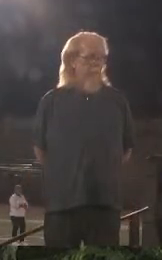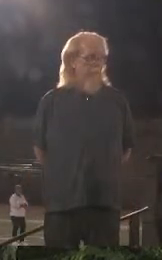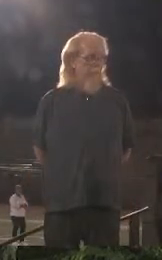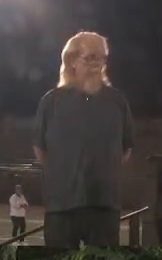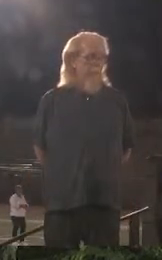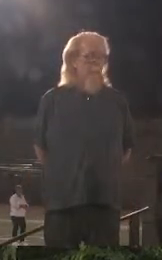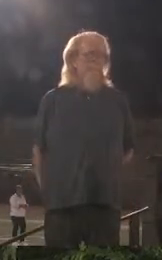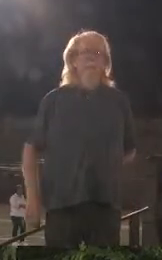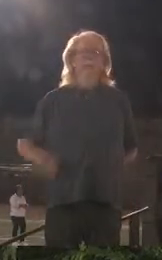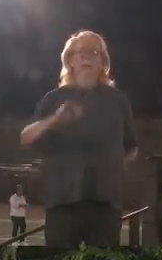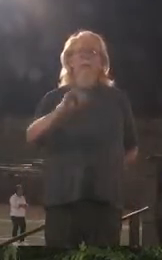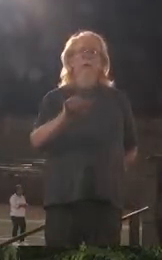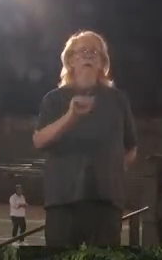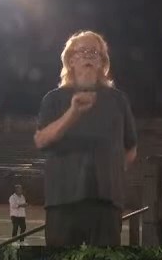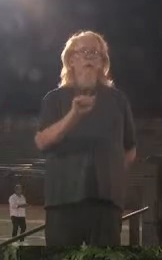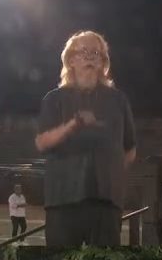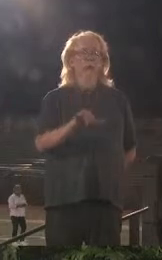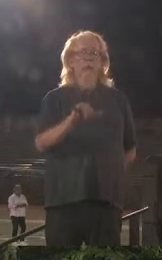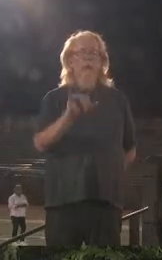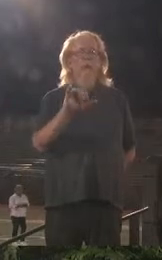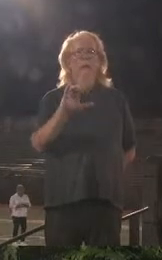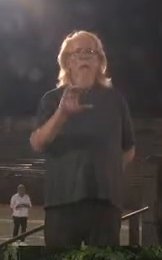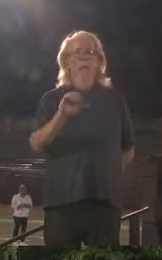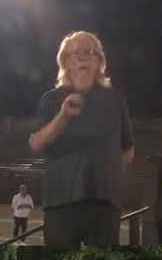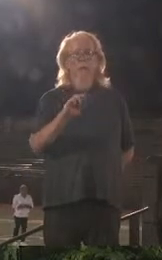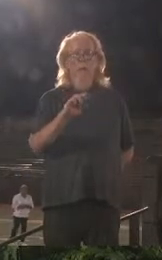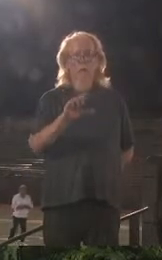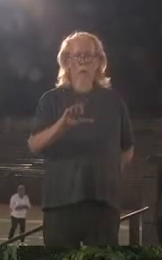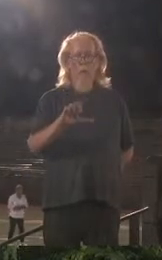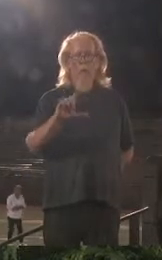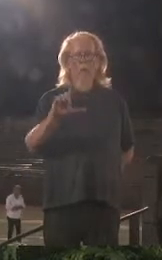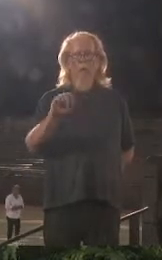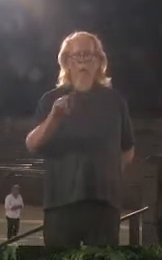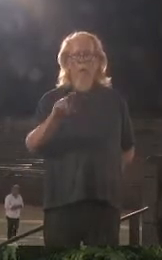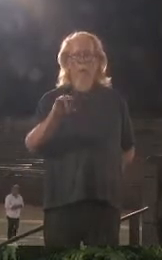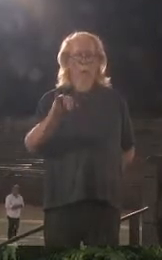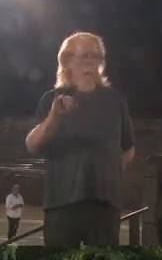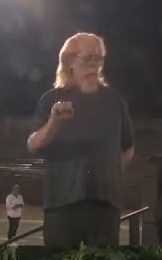J. Charles Louis Jr.